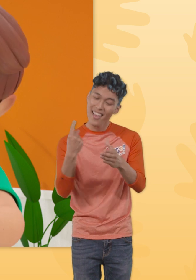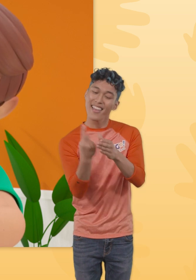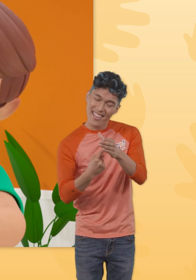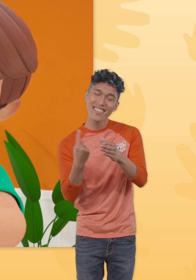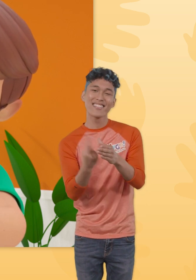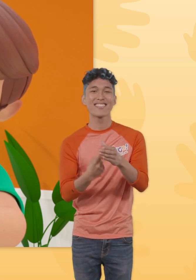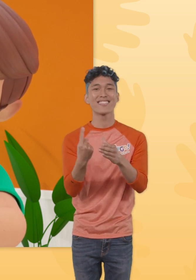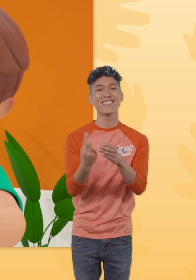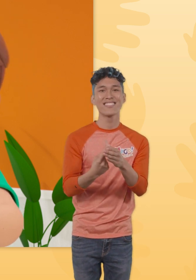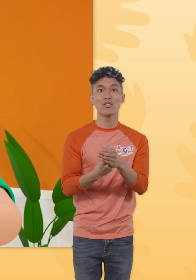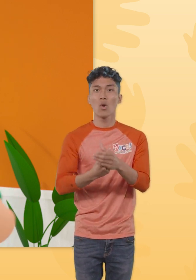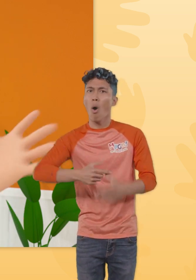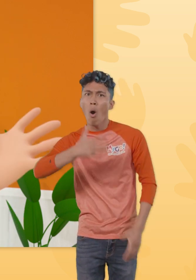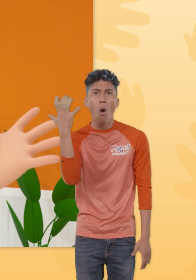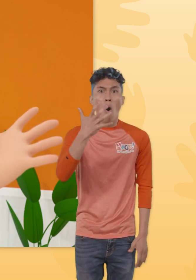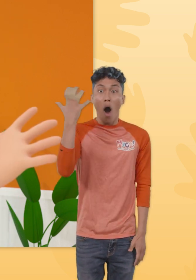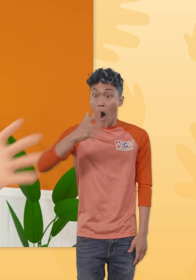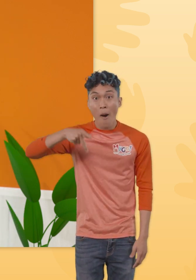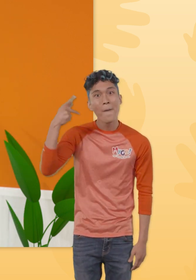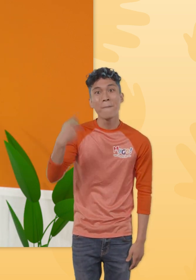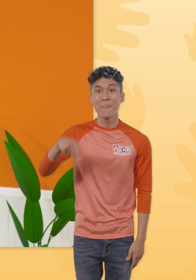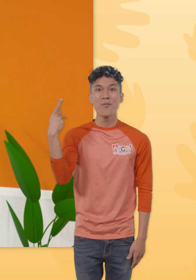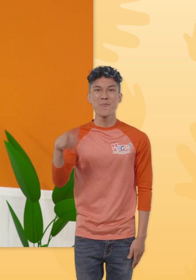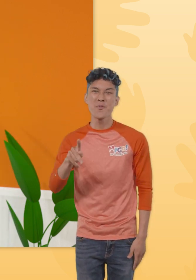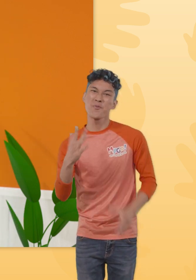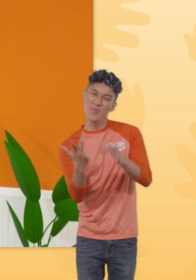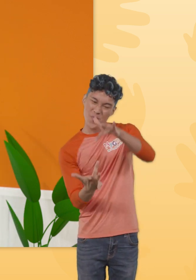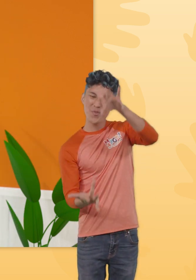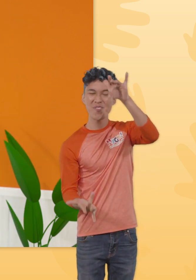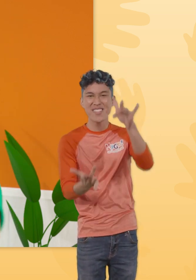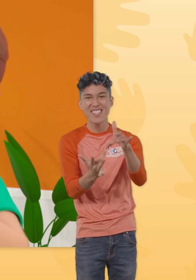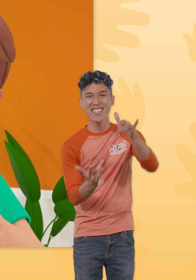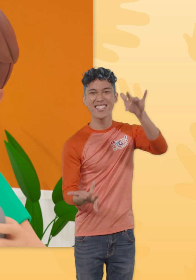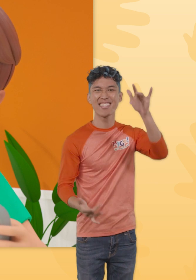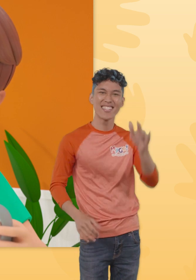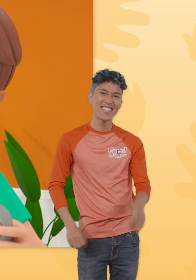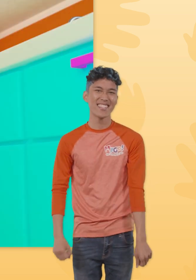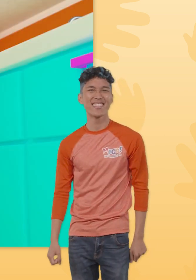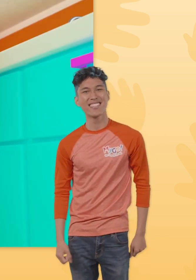way we mix it up. Oh wow, a purple smoothie.